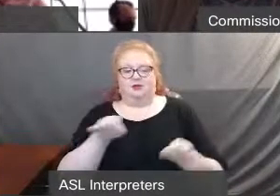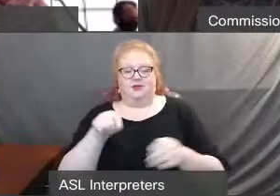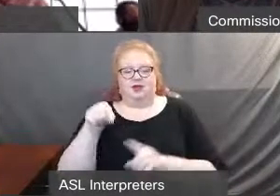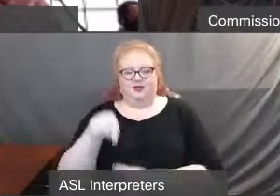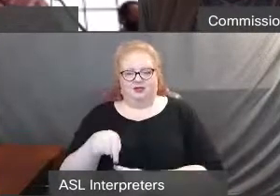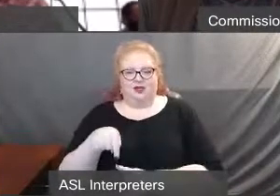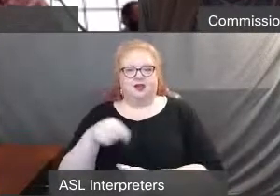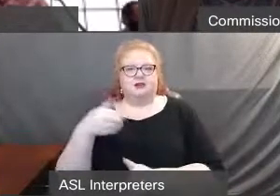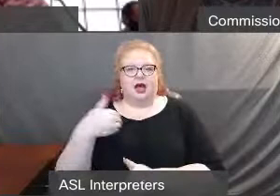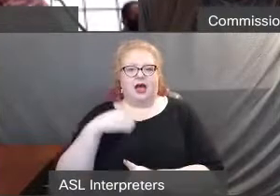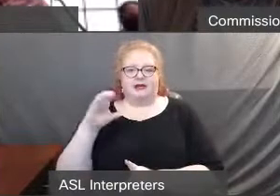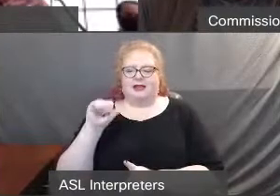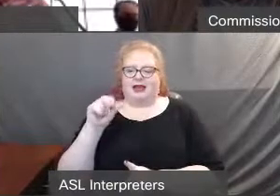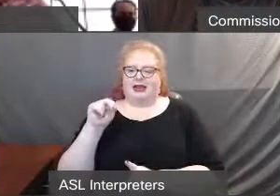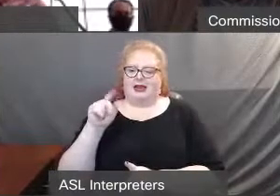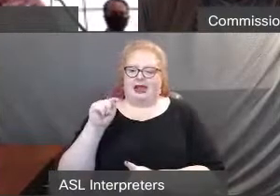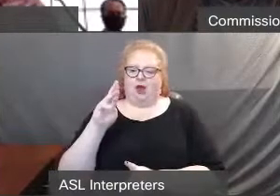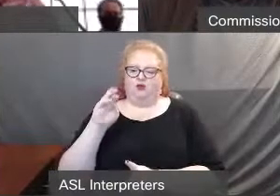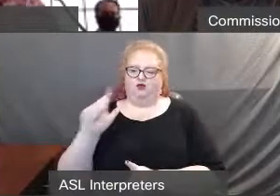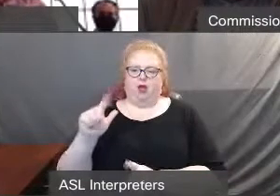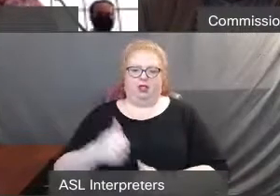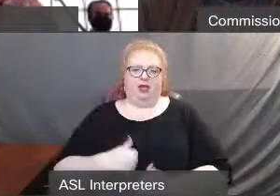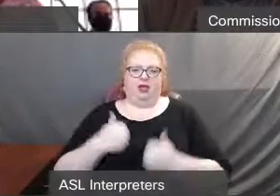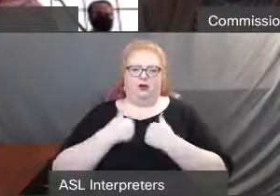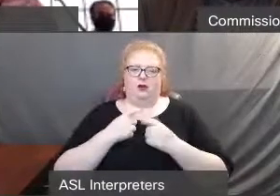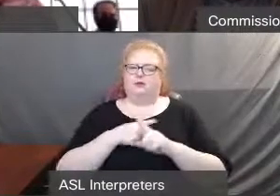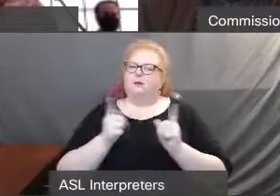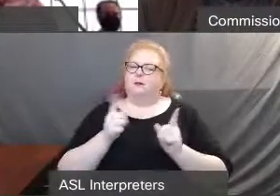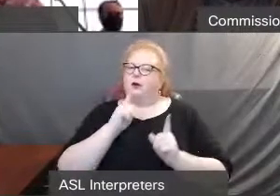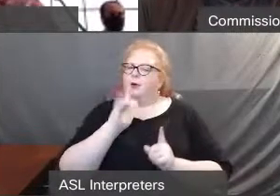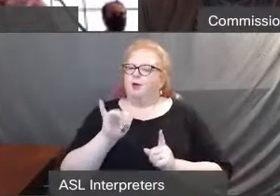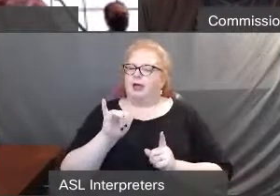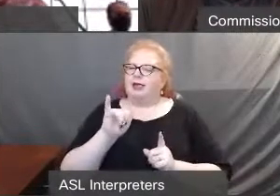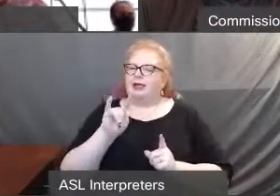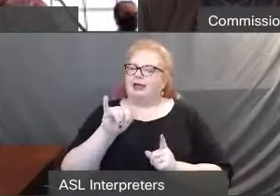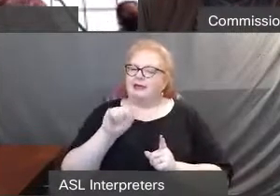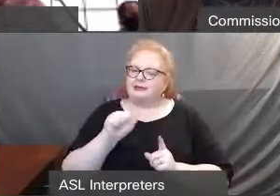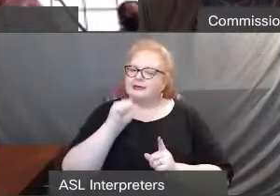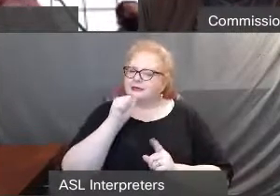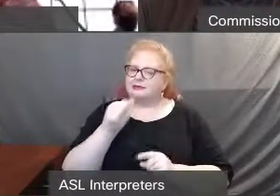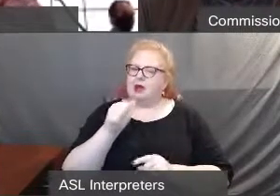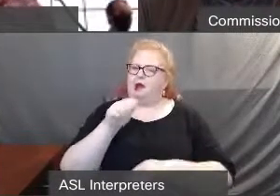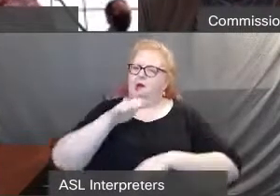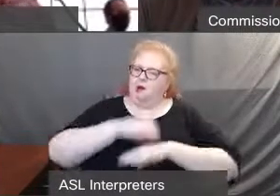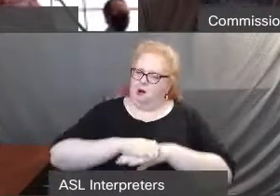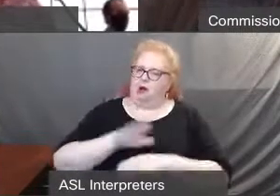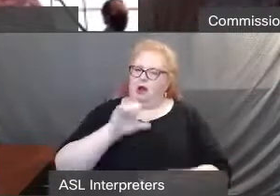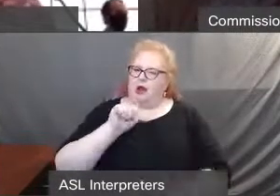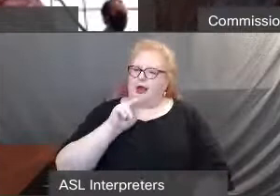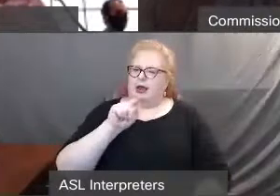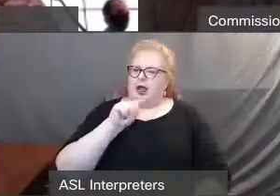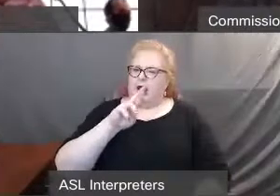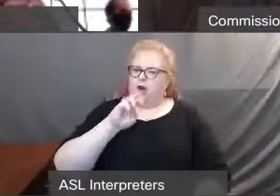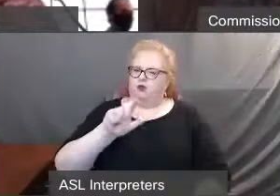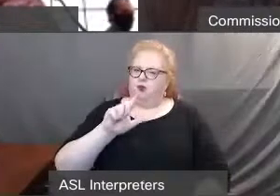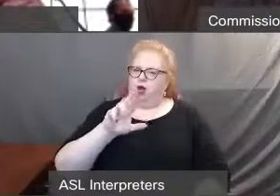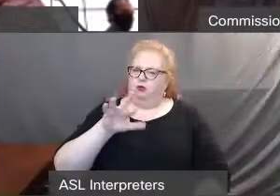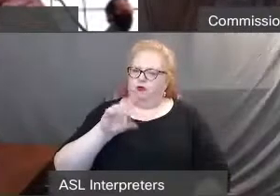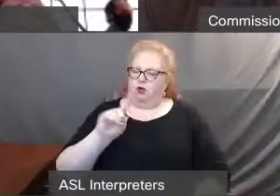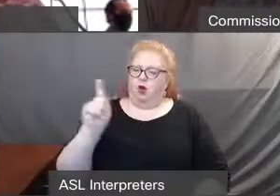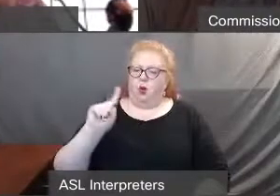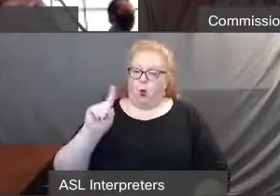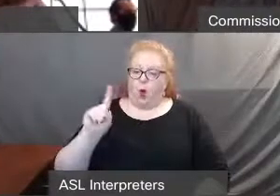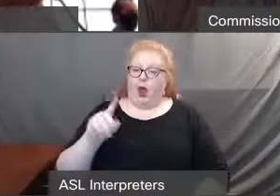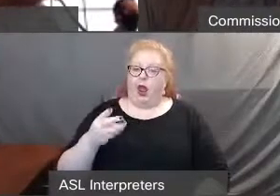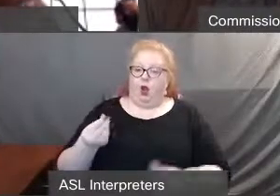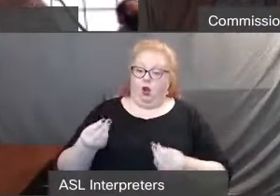Cantrell address, but it's a considerable amount off of Cantrell Road. The area where they will be housing the dogs